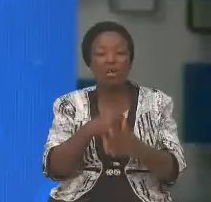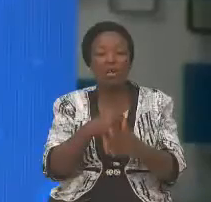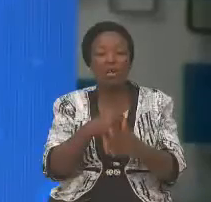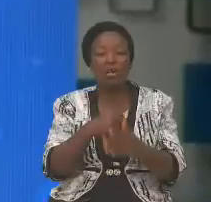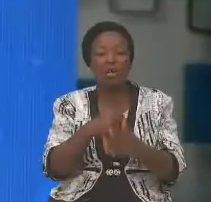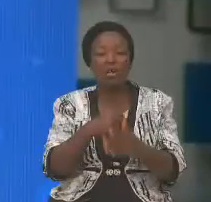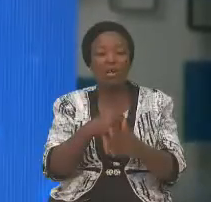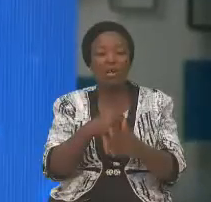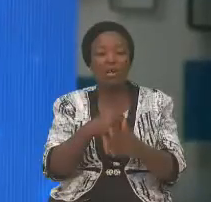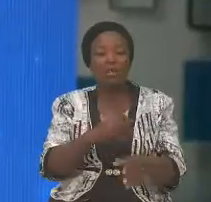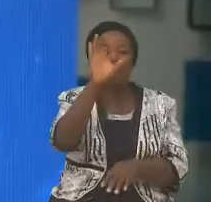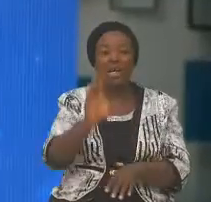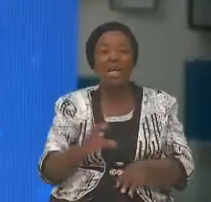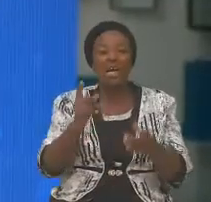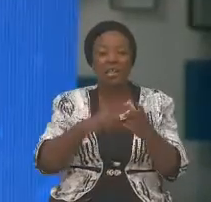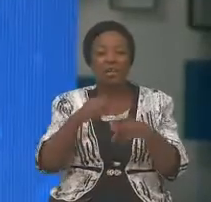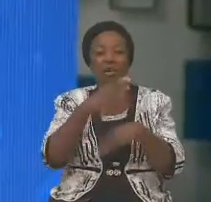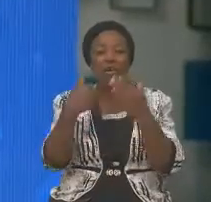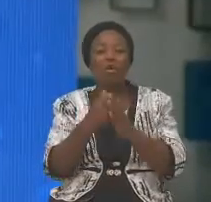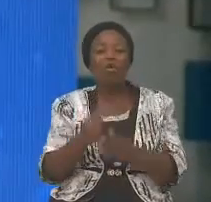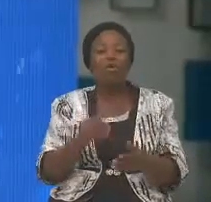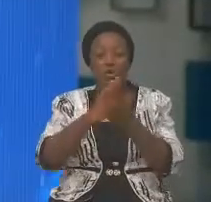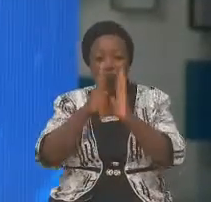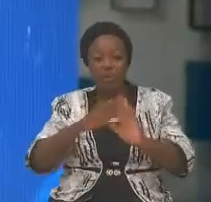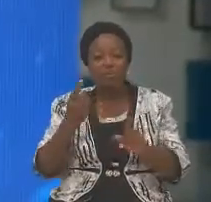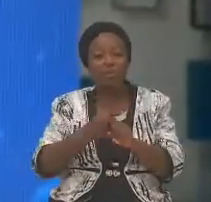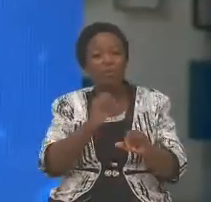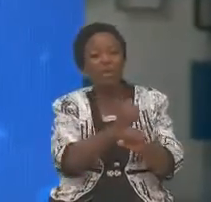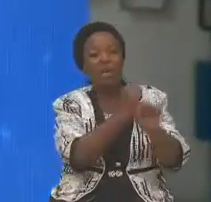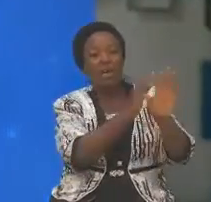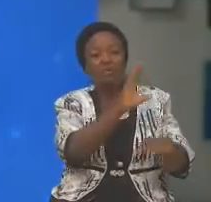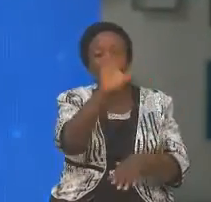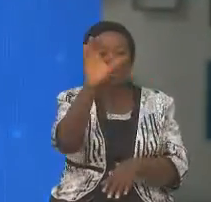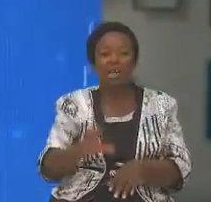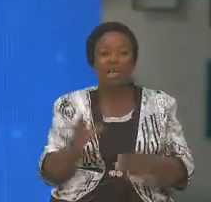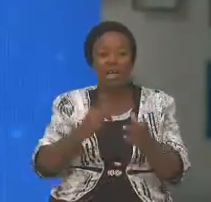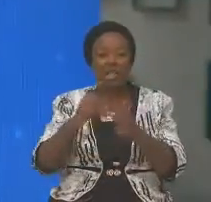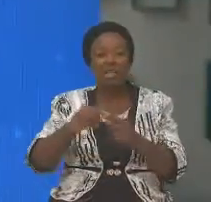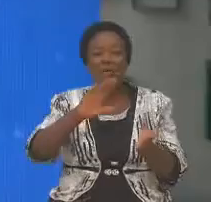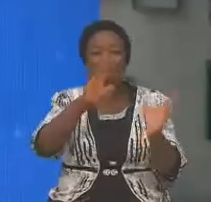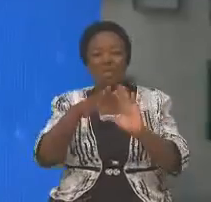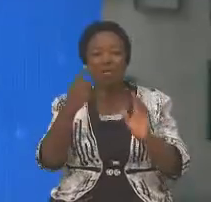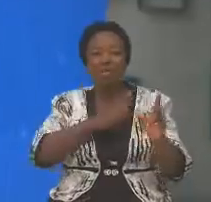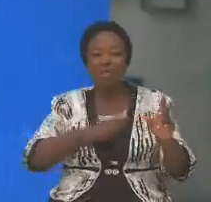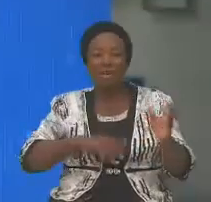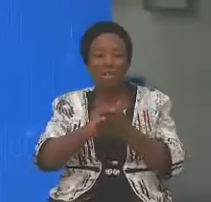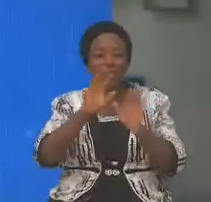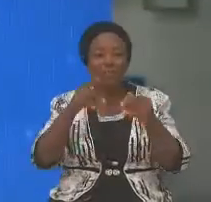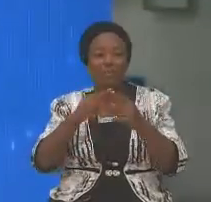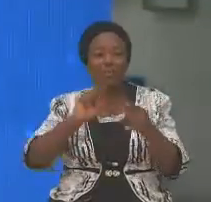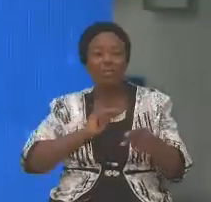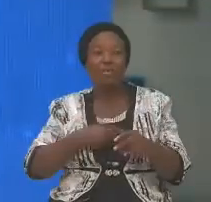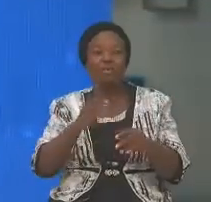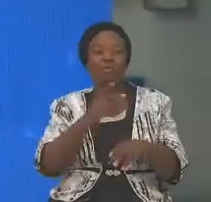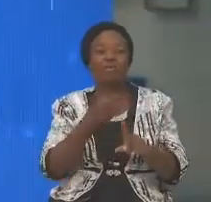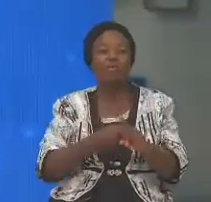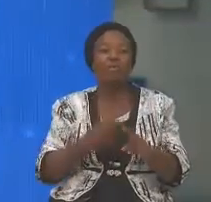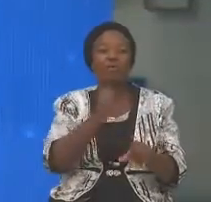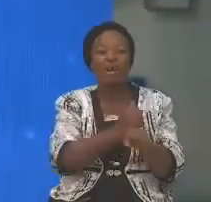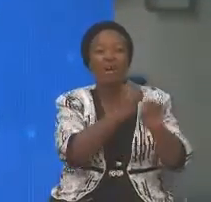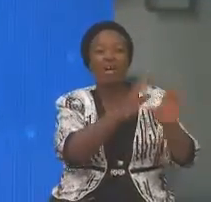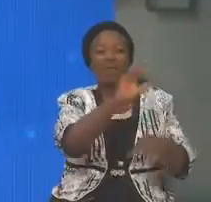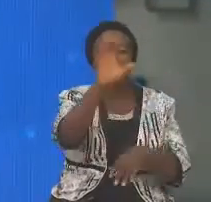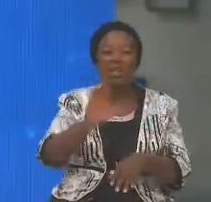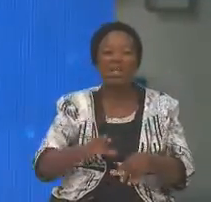is my shepherd, I shall not want, I shall not lack, everything is coming to you. And then the Lord Jehovah